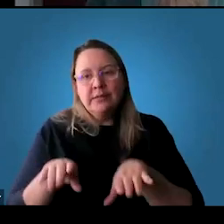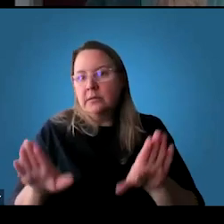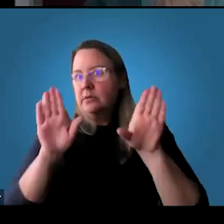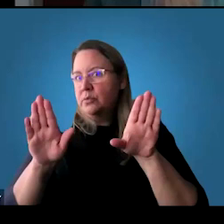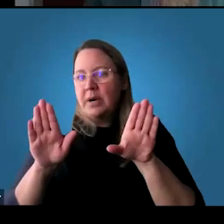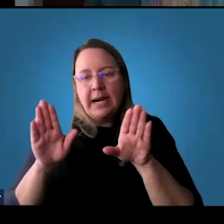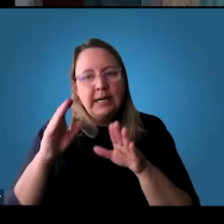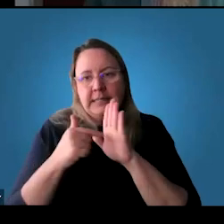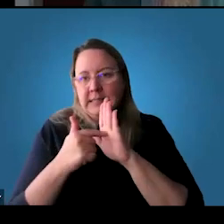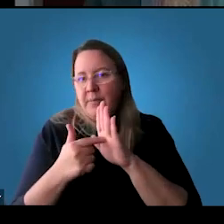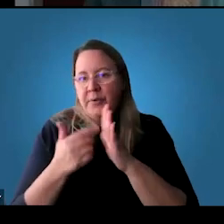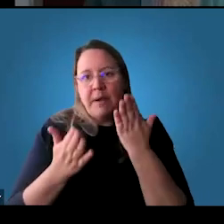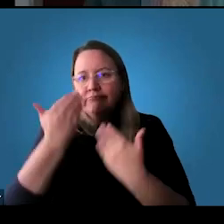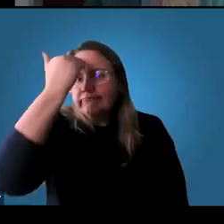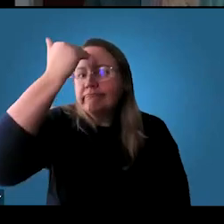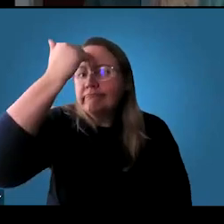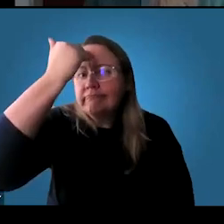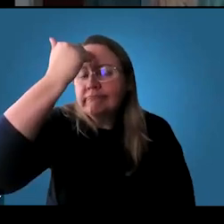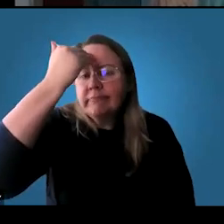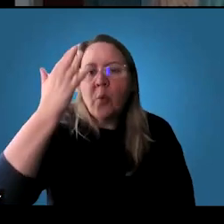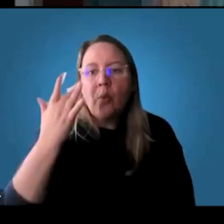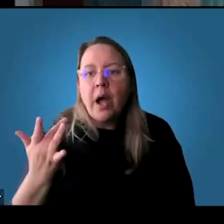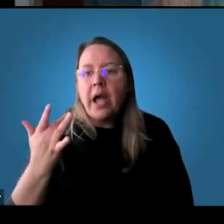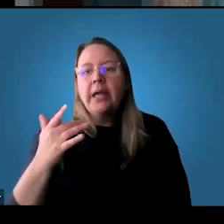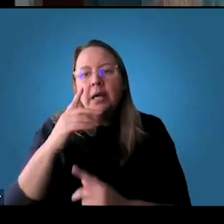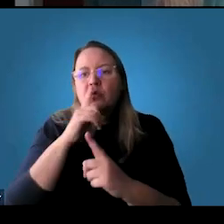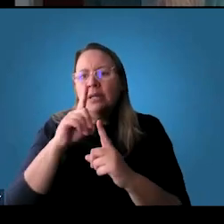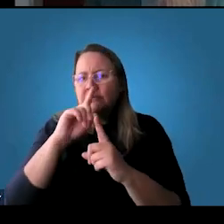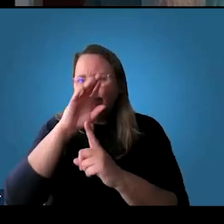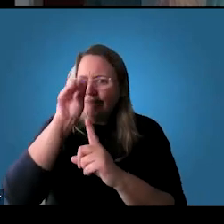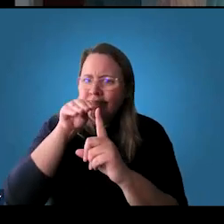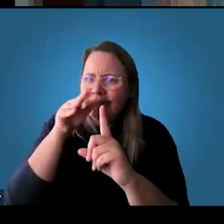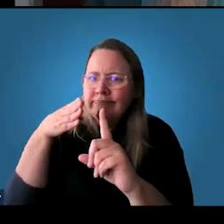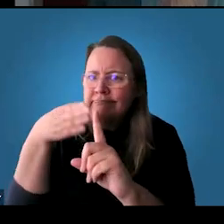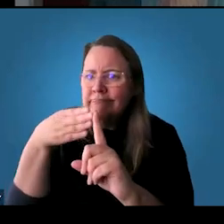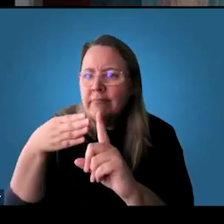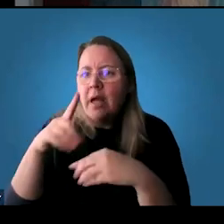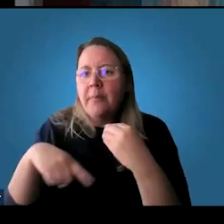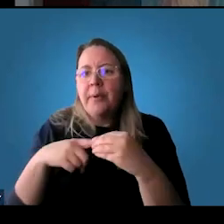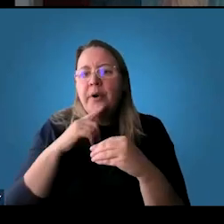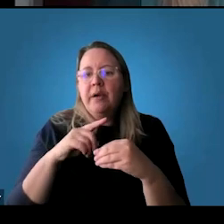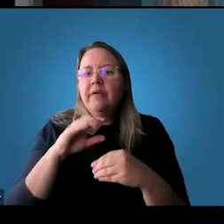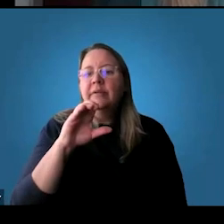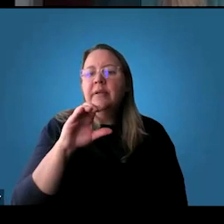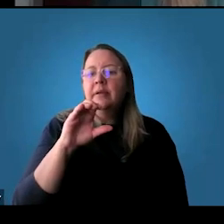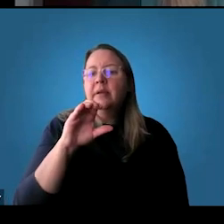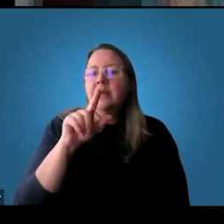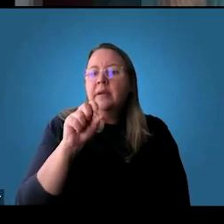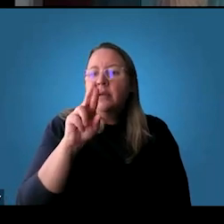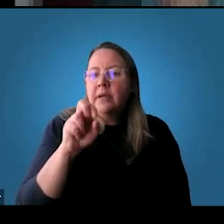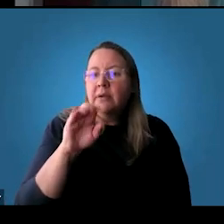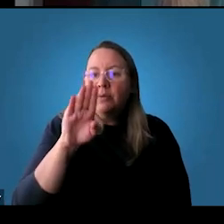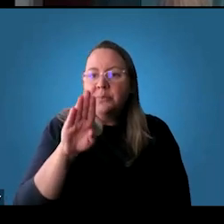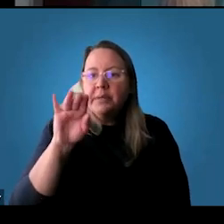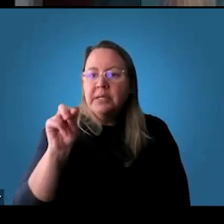may be familiar to you because it was spotlighted as part of the Clarence B. Jones Impact